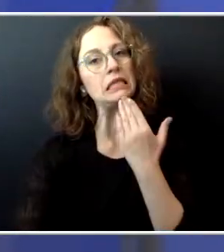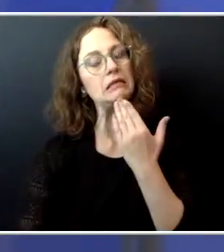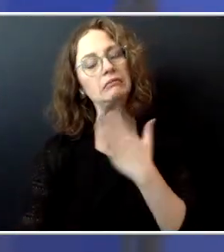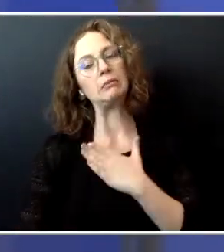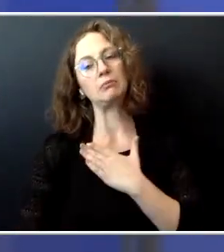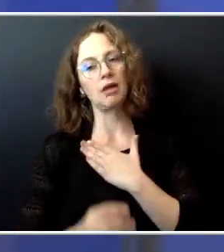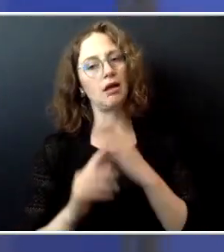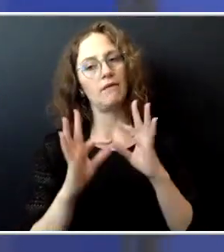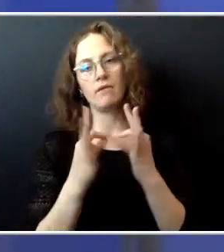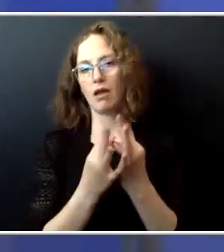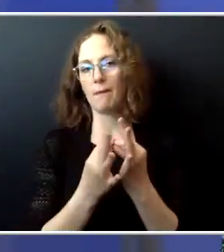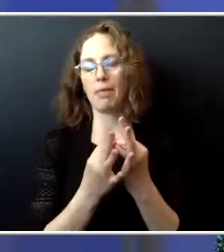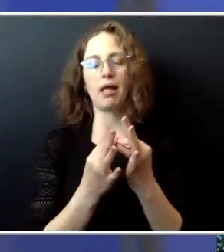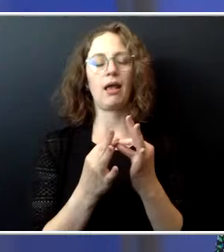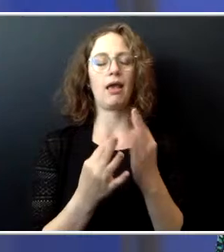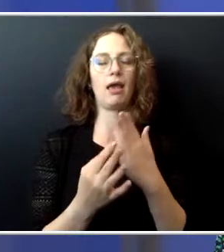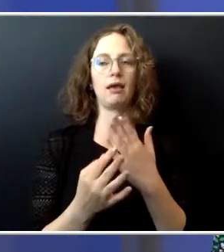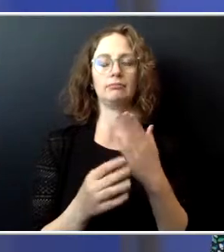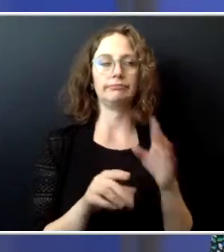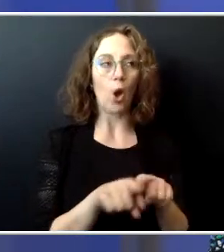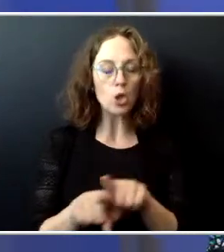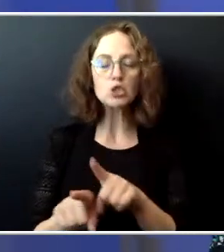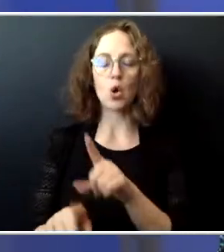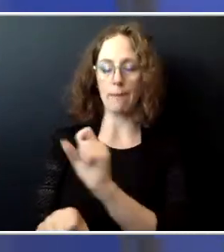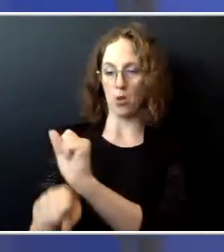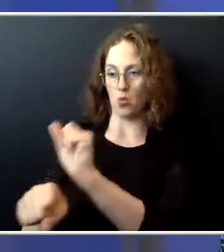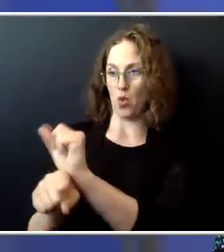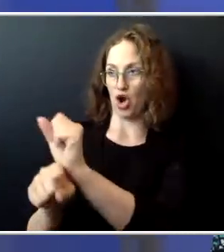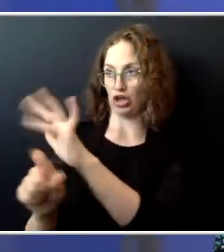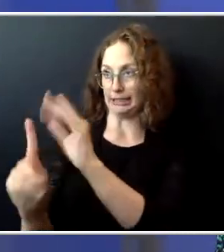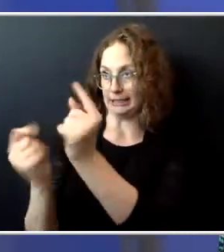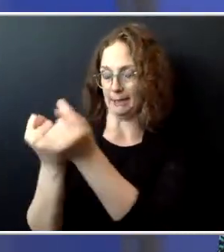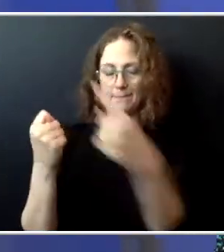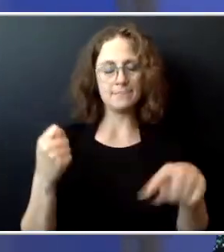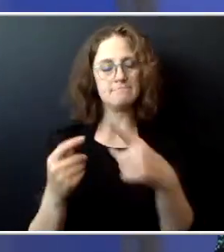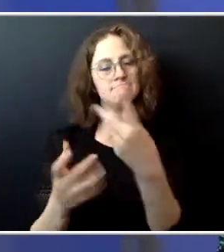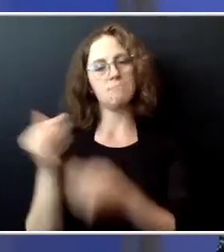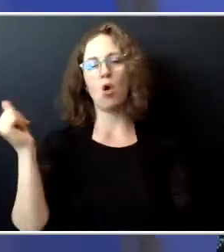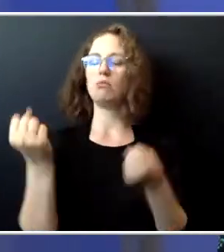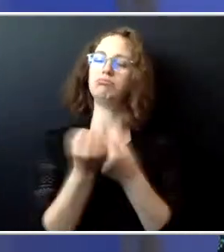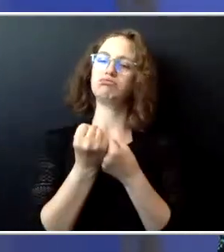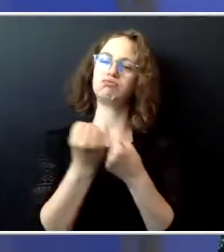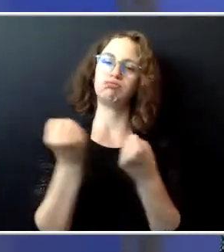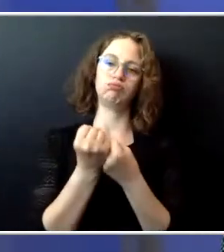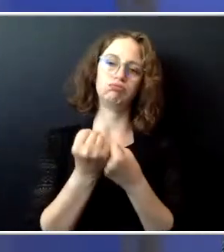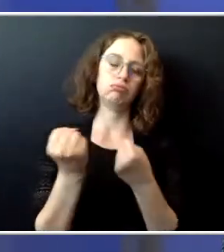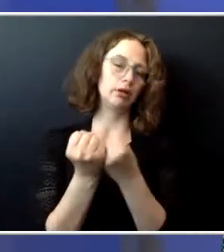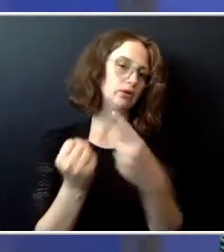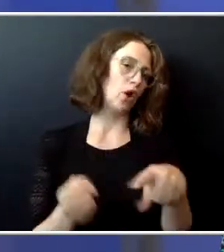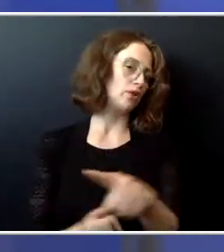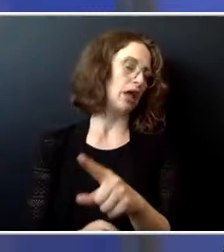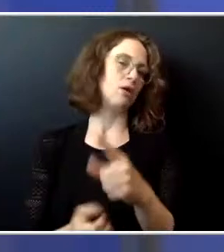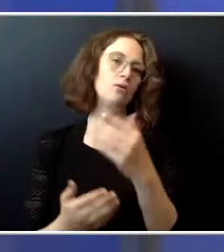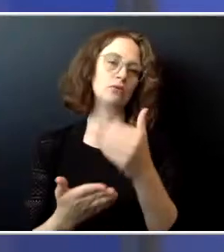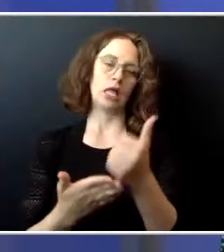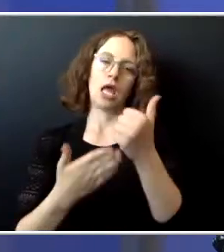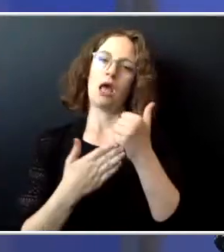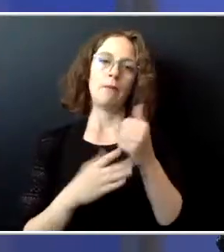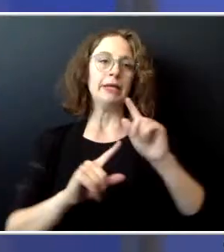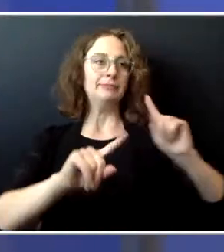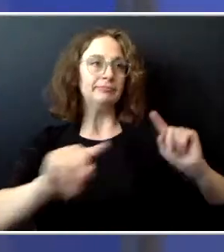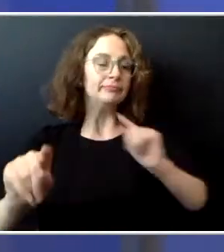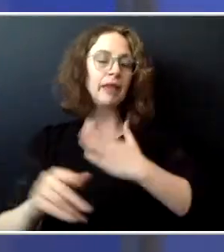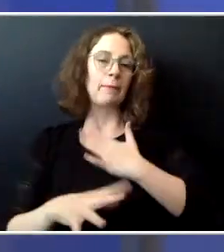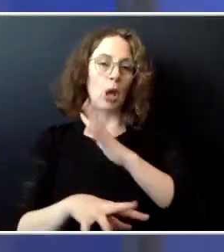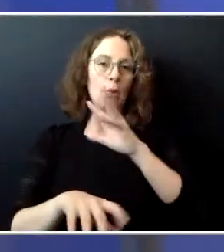and at work. And so they were really good about helping me get to those appointments that I needed, and or being able to watch the kids